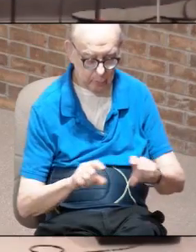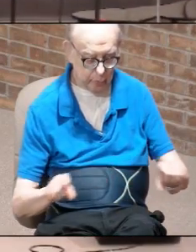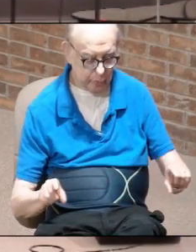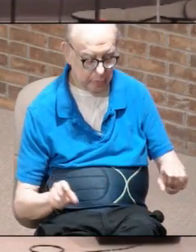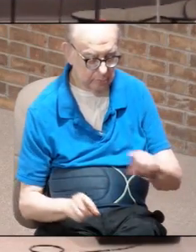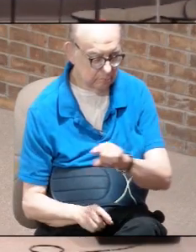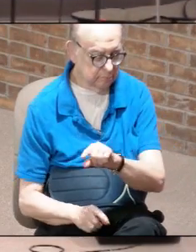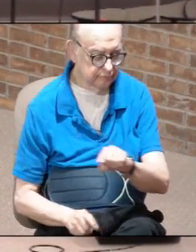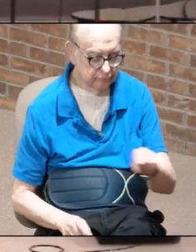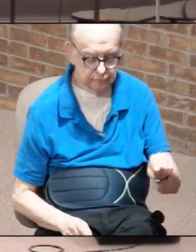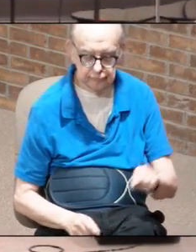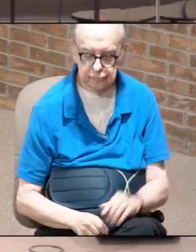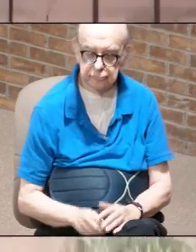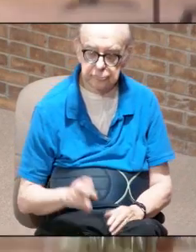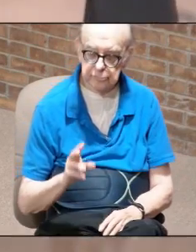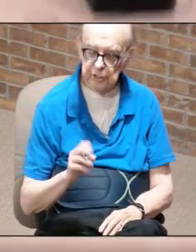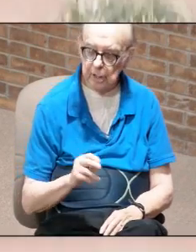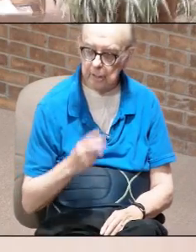Huh?